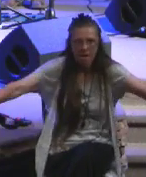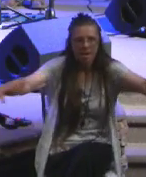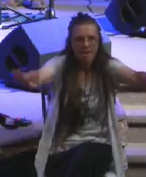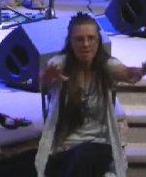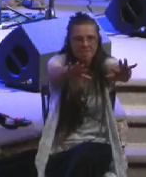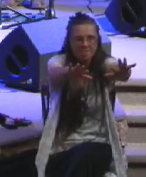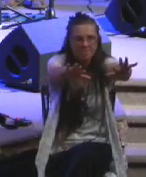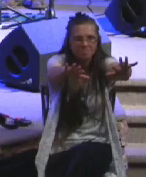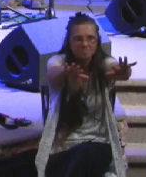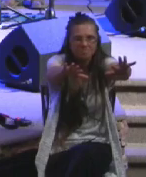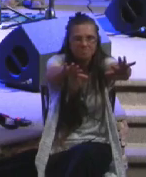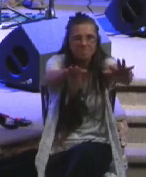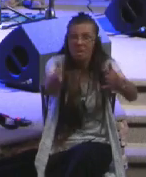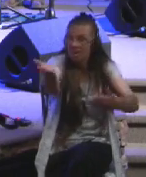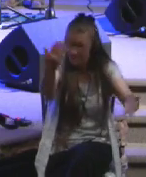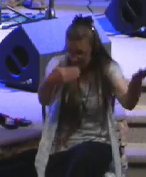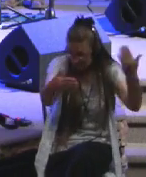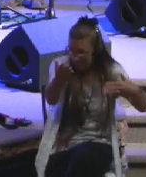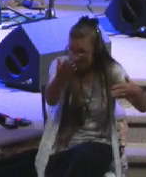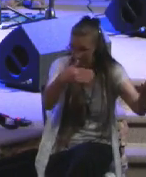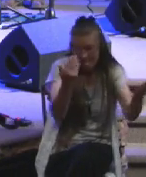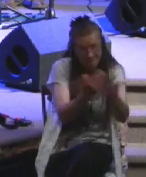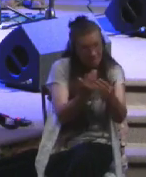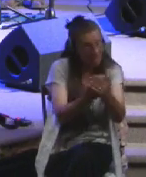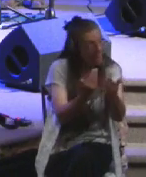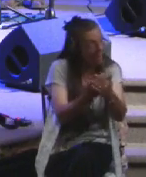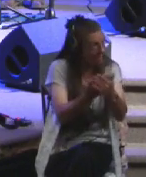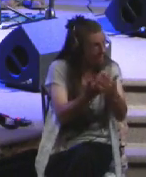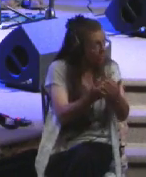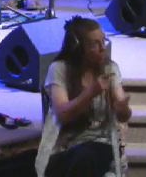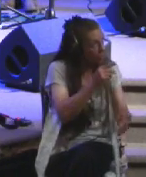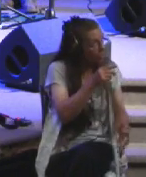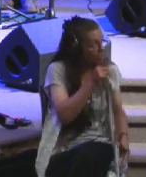you. Come on, somebody. That ought to be good news to you.